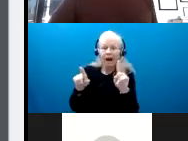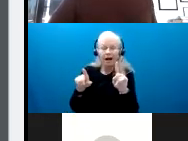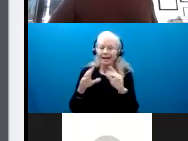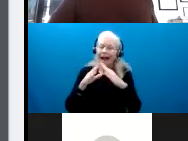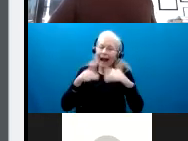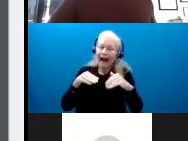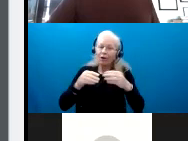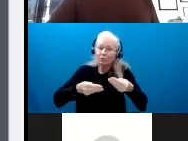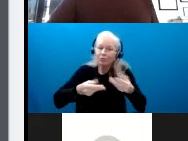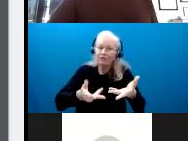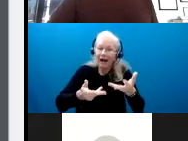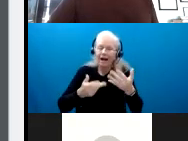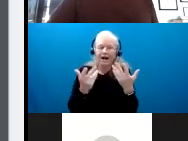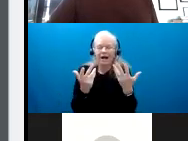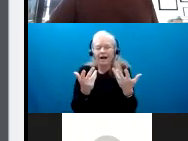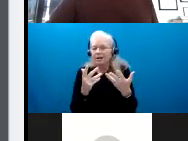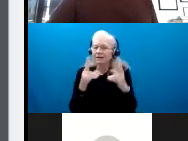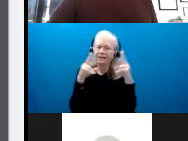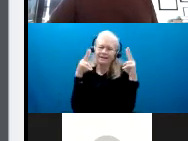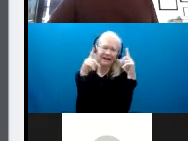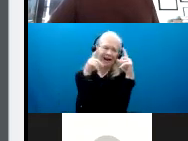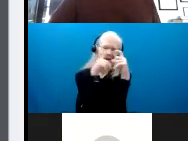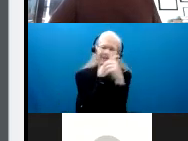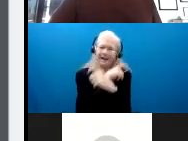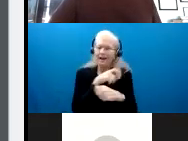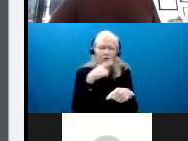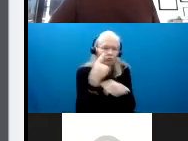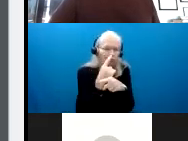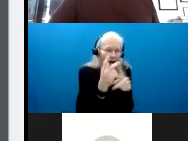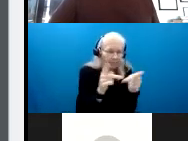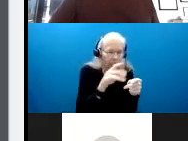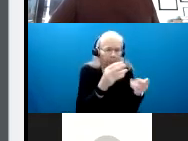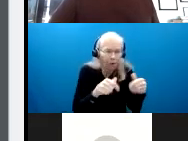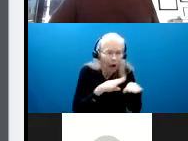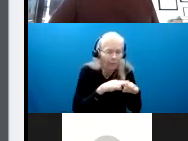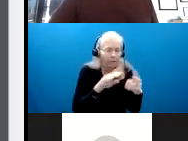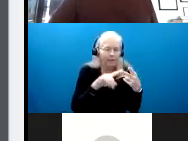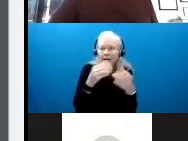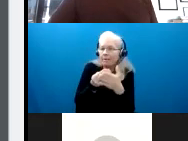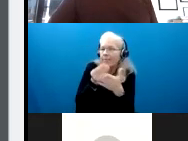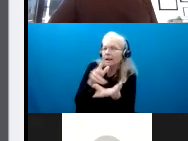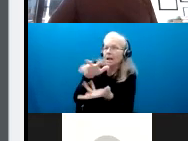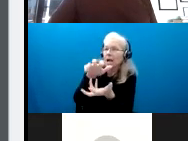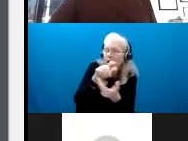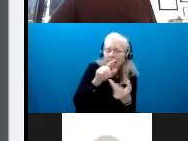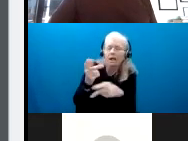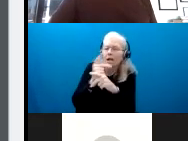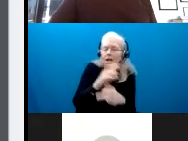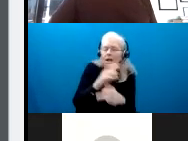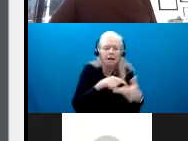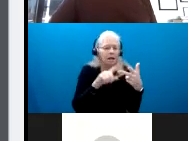matter. There's, you know, getting the right property, getting the financing, getting the product right, and everything else.